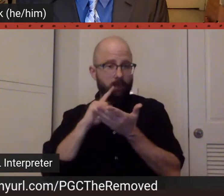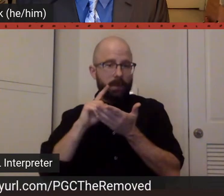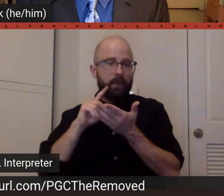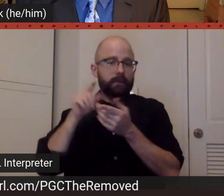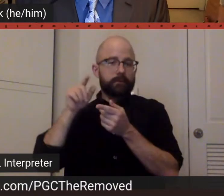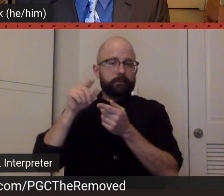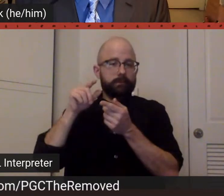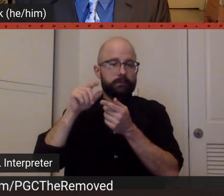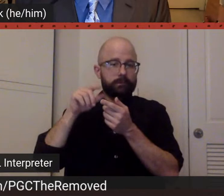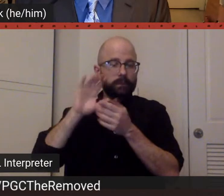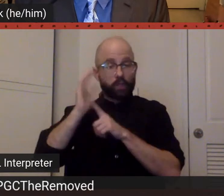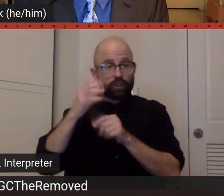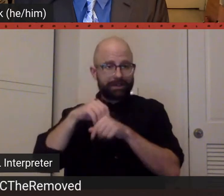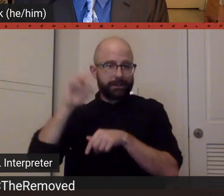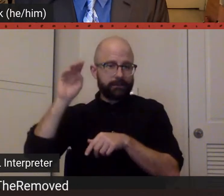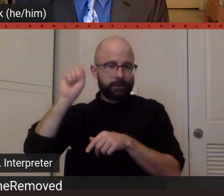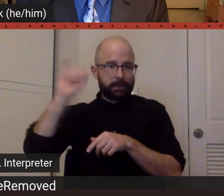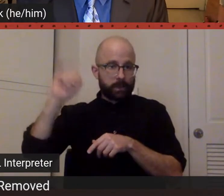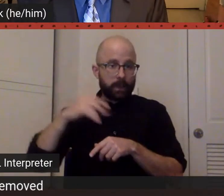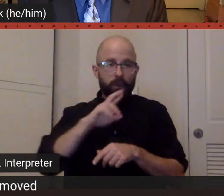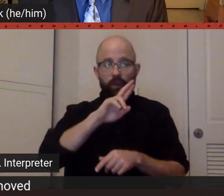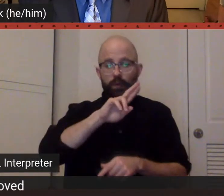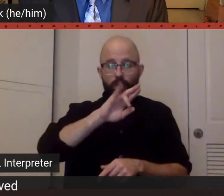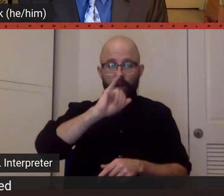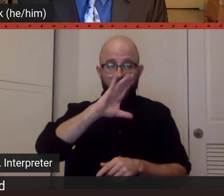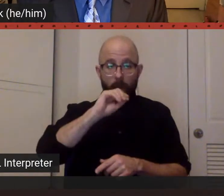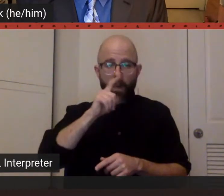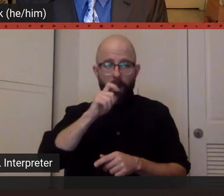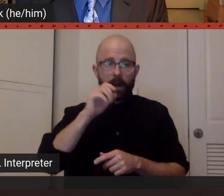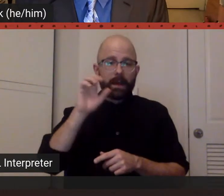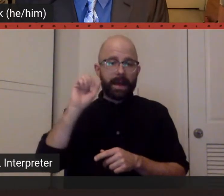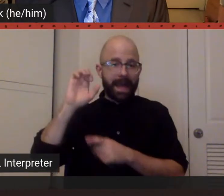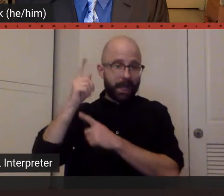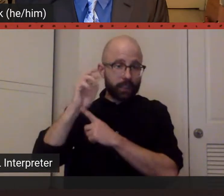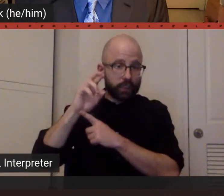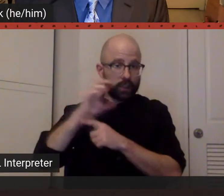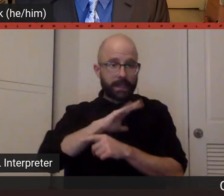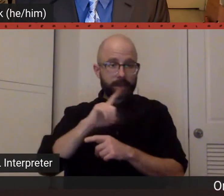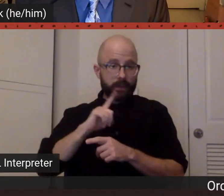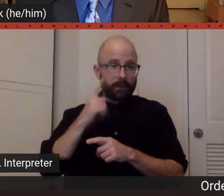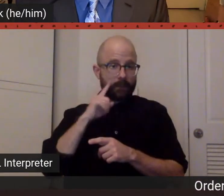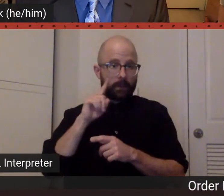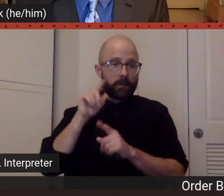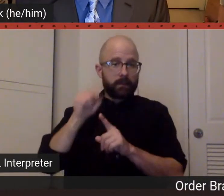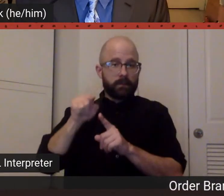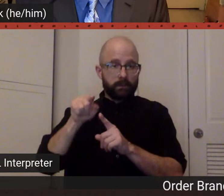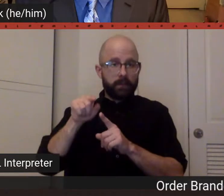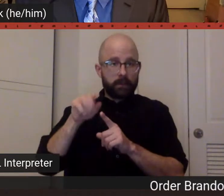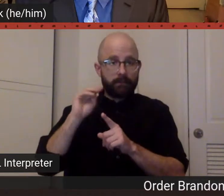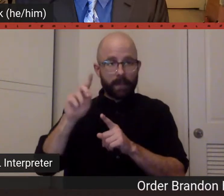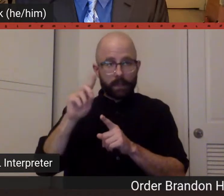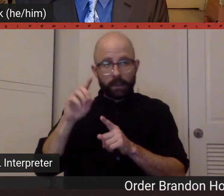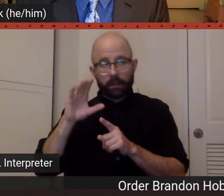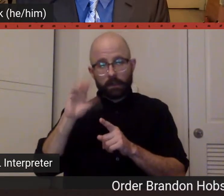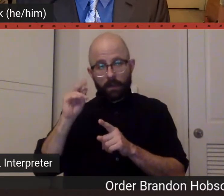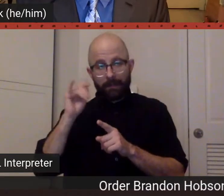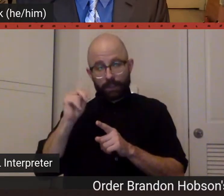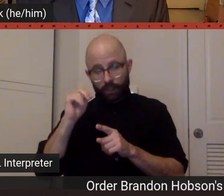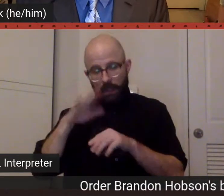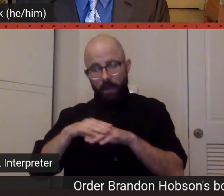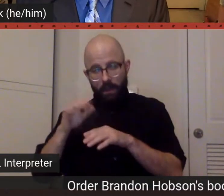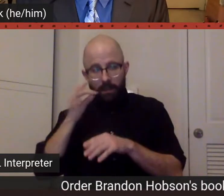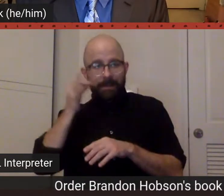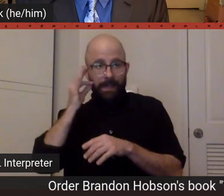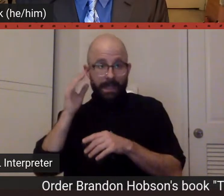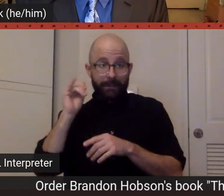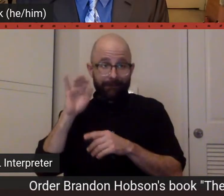Smithsonian. Rico Newman, who is a member of the Elders Council of the Chapico Band of Piscataway Indians and a member of the Maryland Commission on Indian Affairs, as well